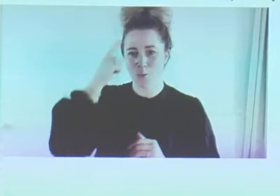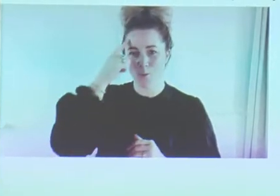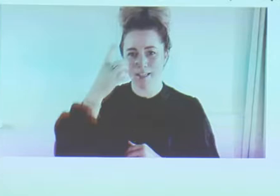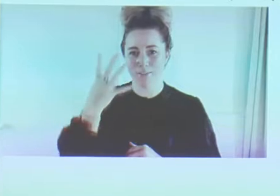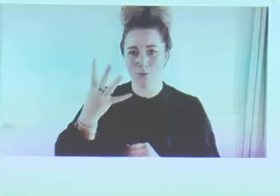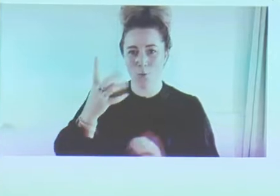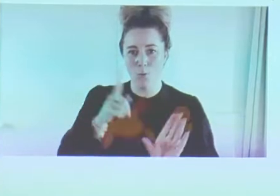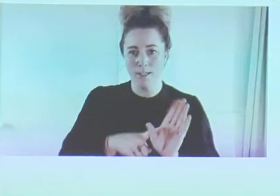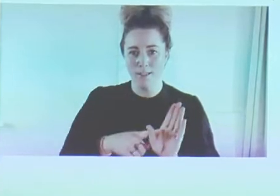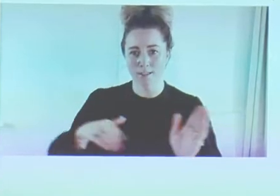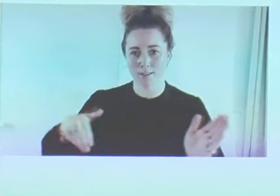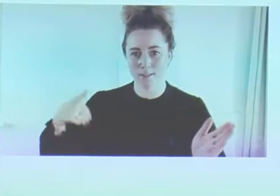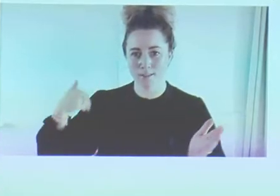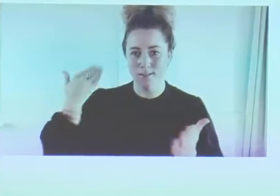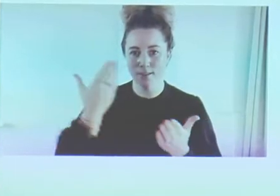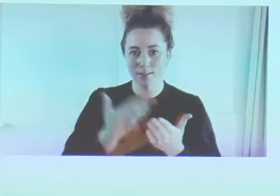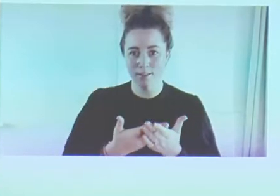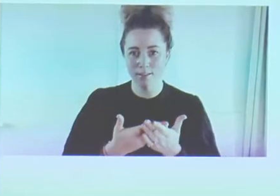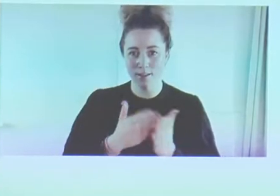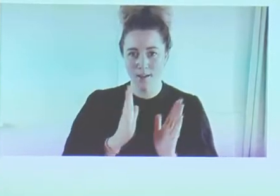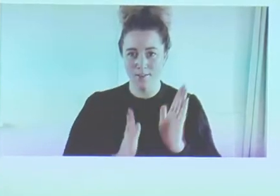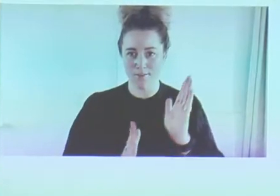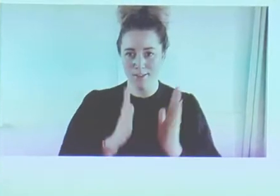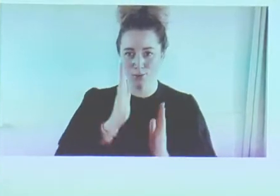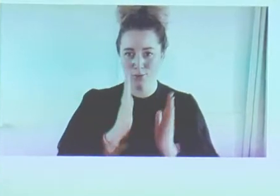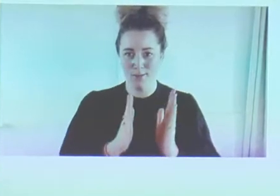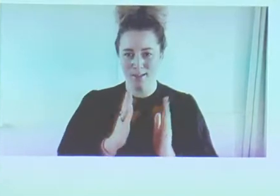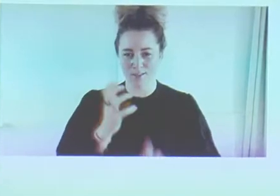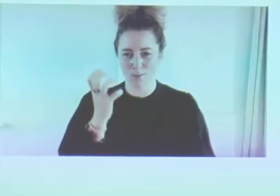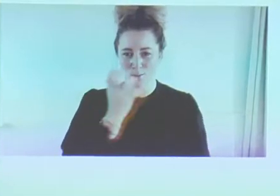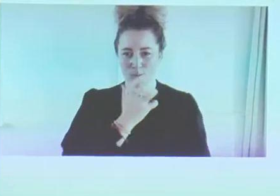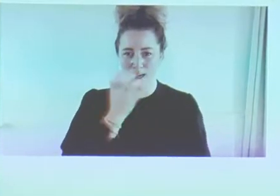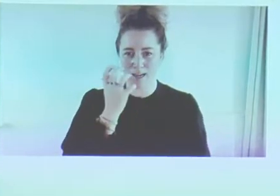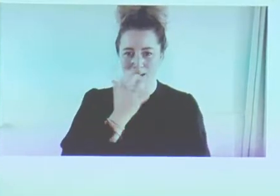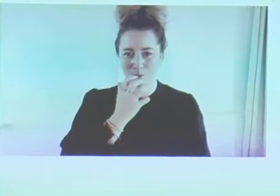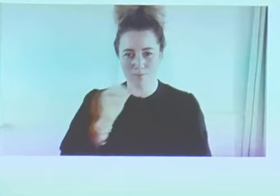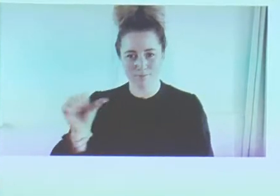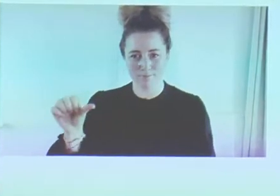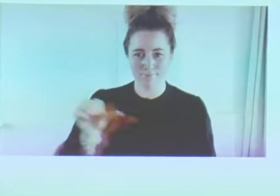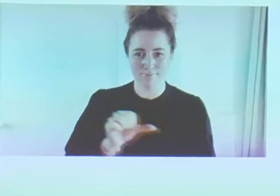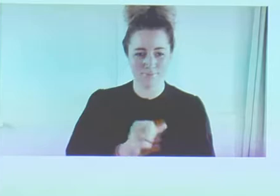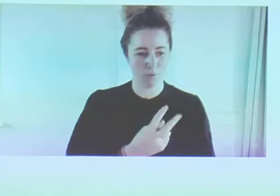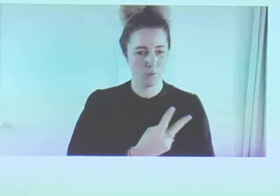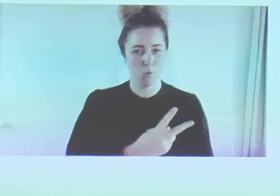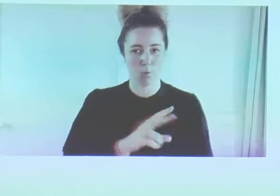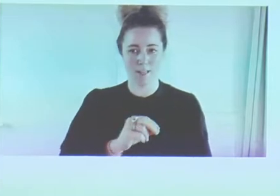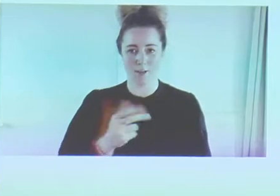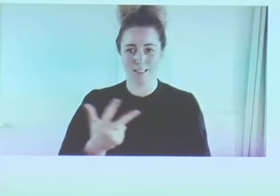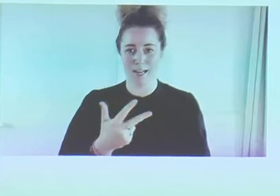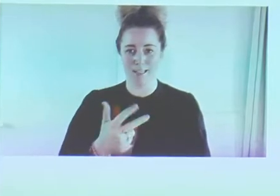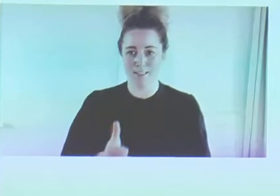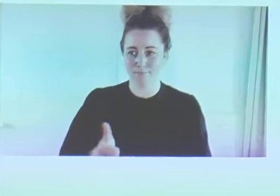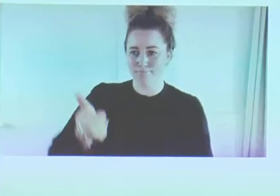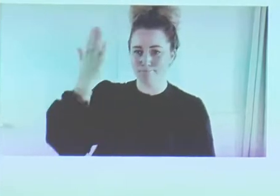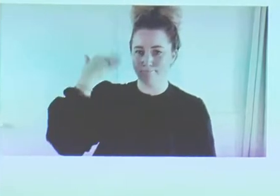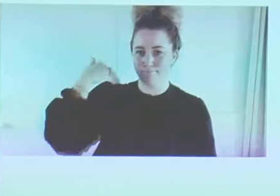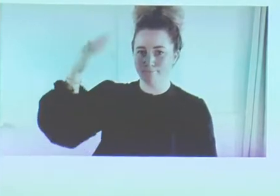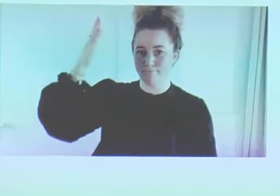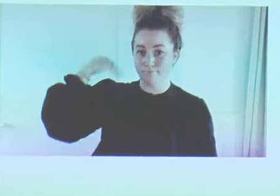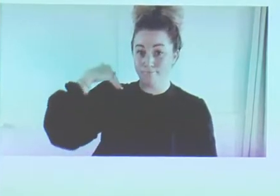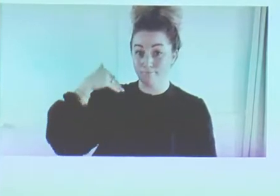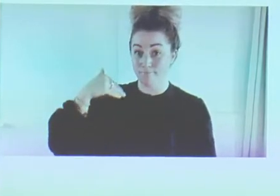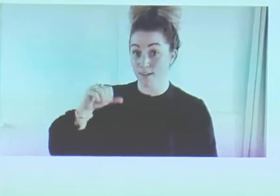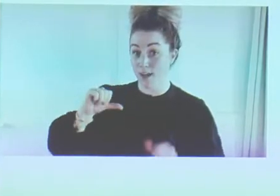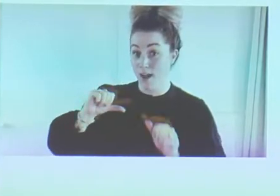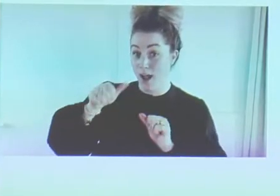have passed since I stood in front of many of you for the opening of the 2018 Summit little did we know